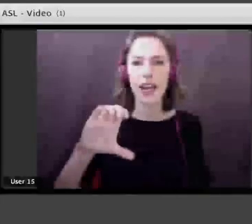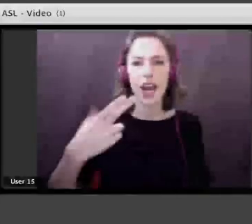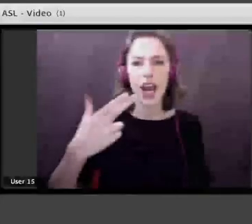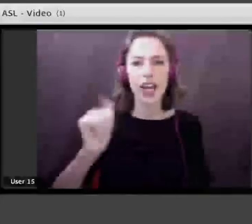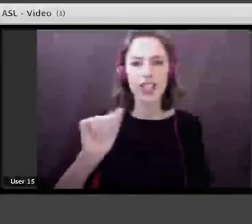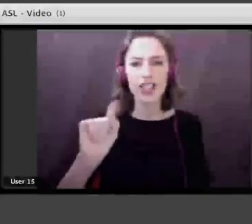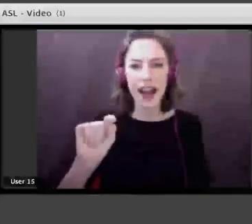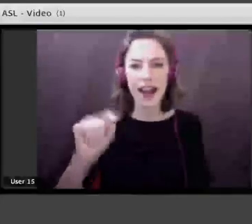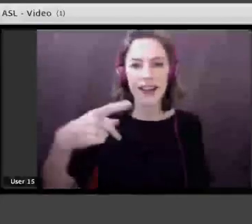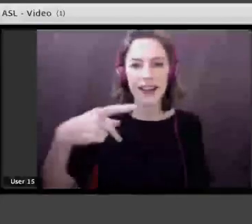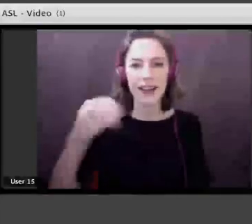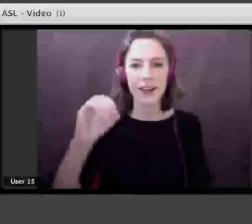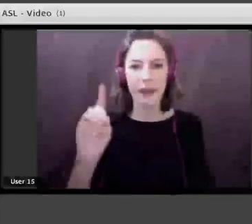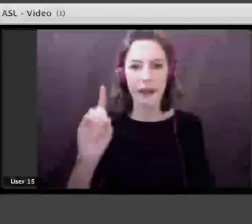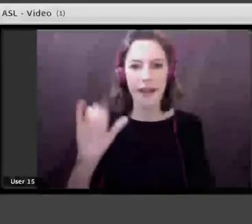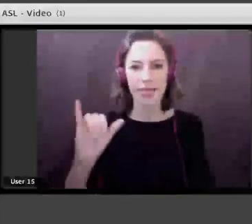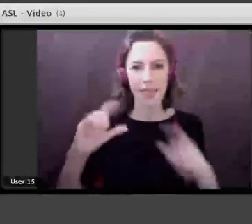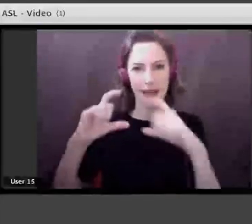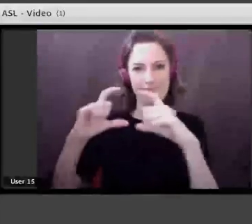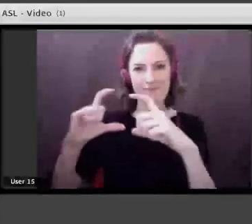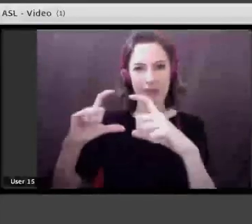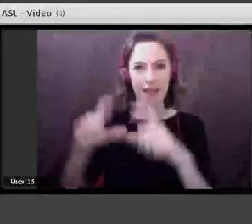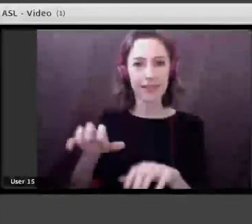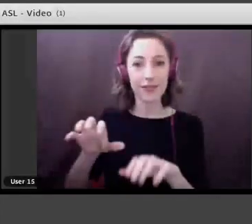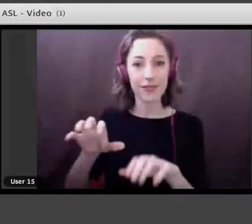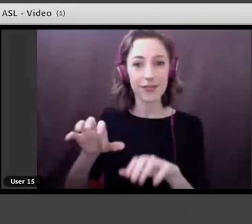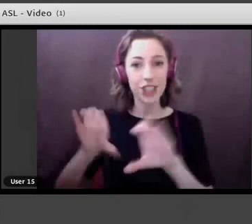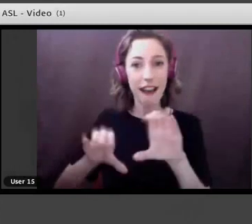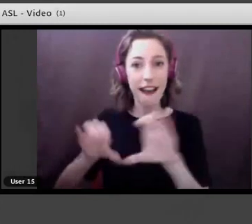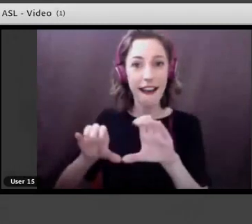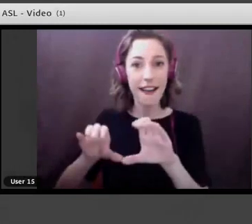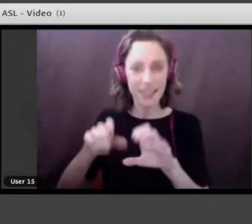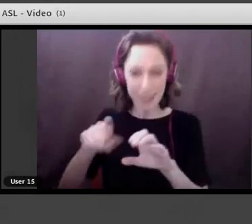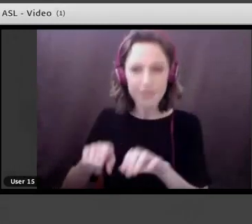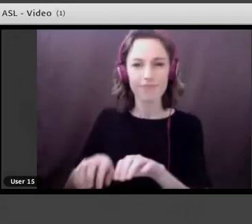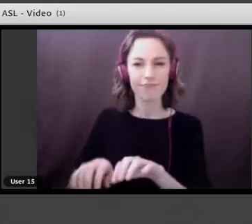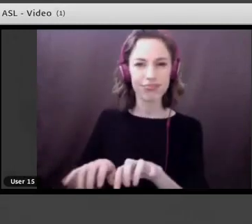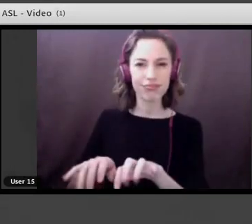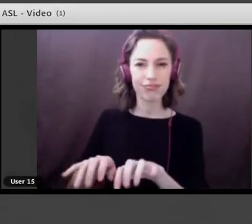can help you by clicking in the poll follow.